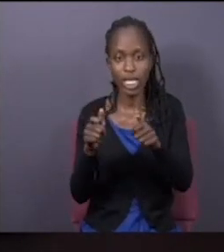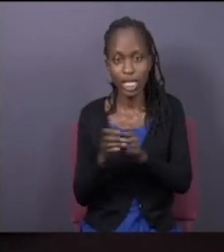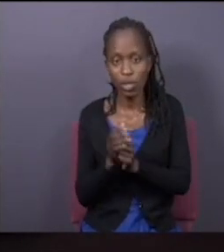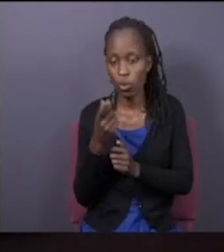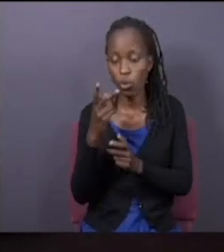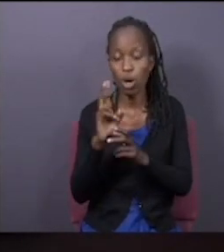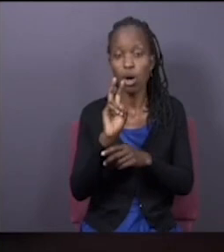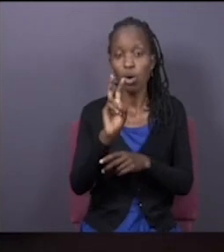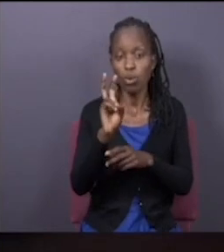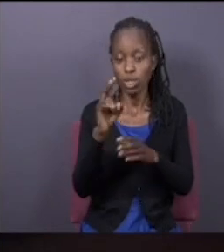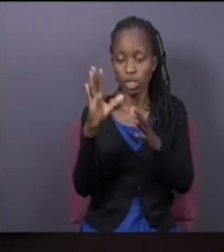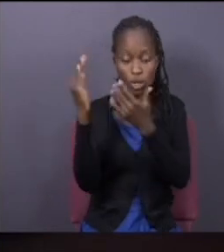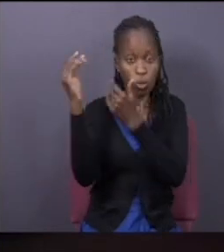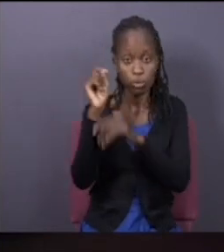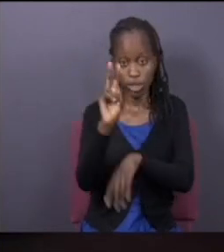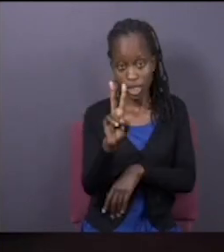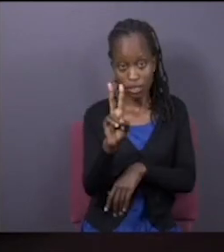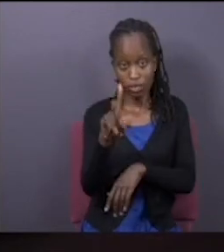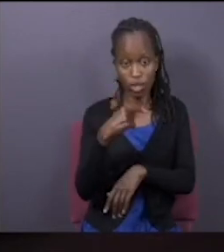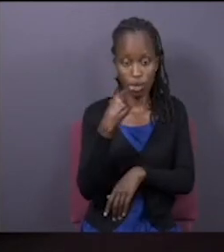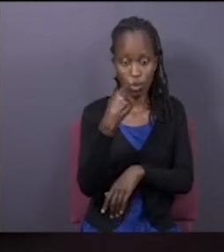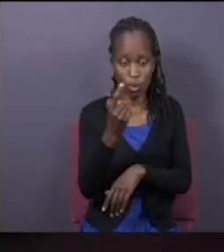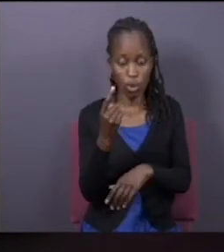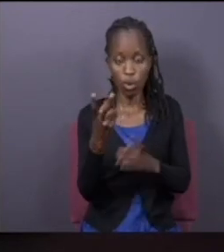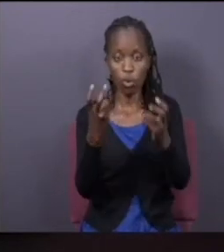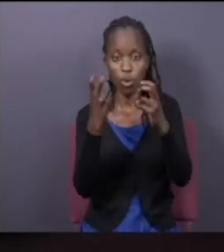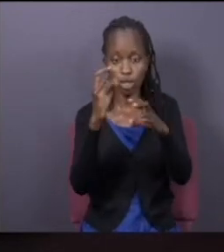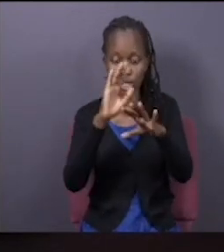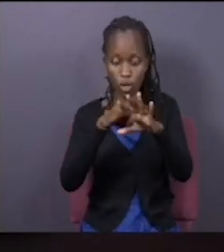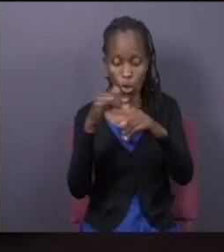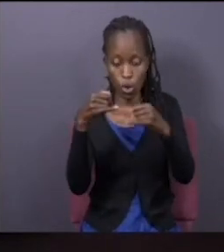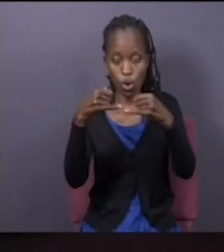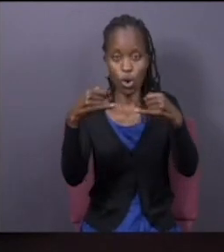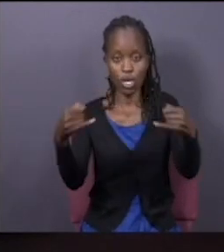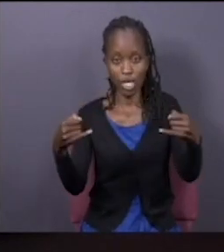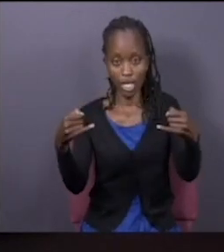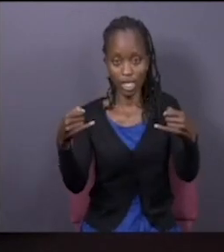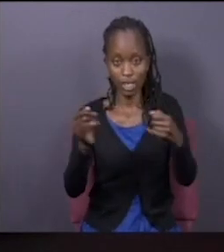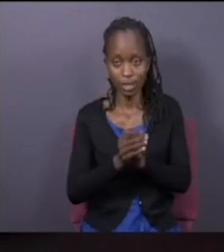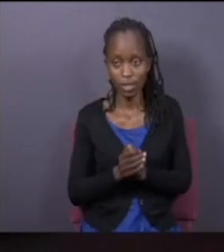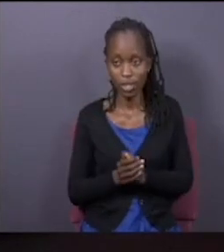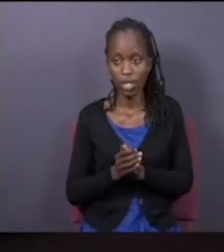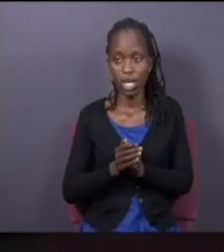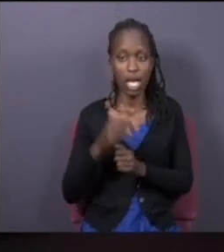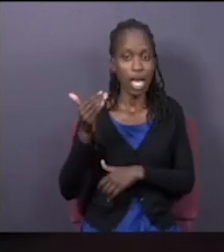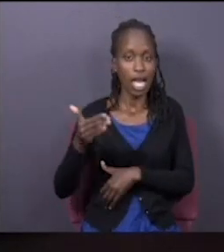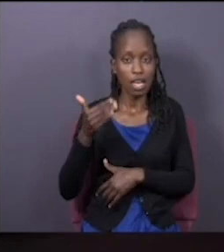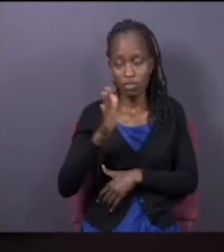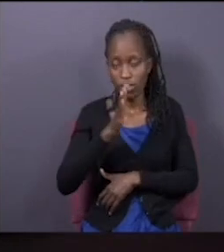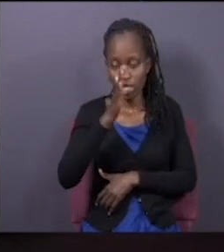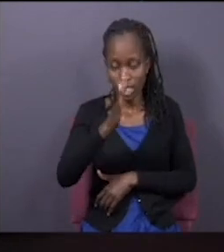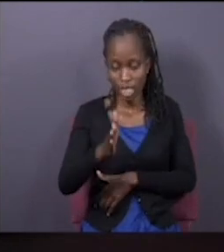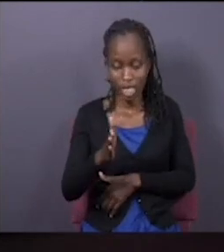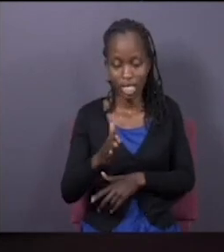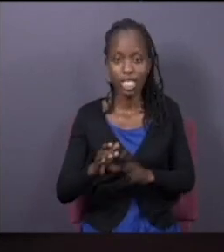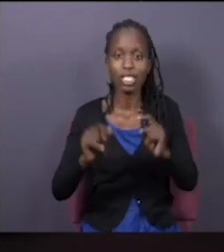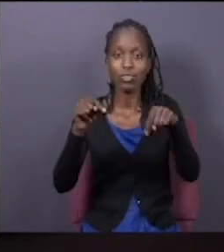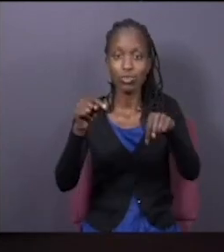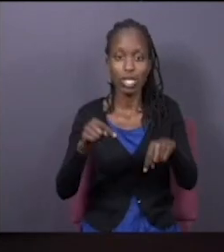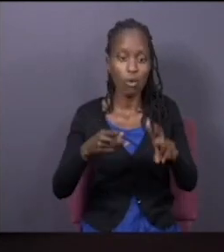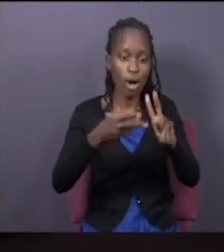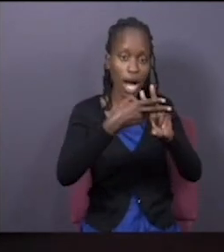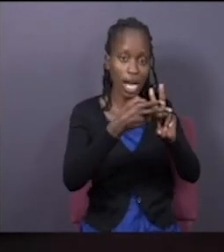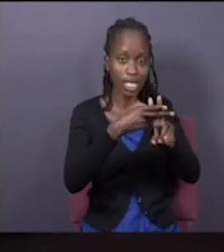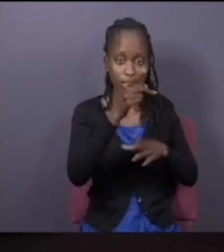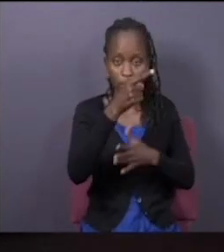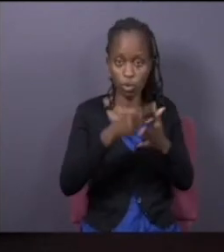are watching us on Hope TV, those of you who are watching us on Sitem Church online channels, every Sunday at this time. Today, our hashtag